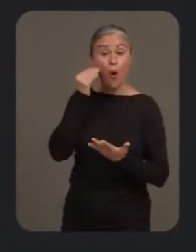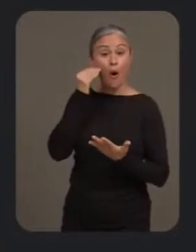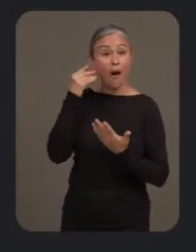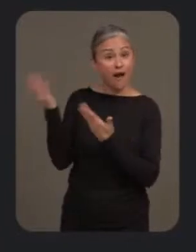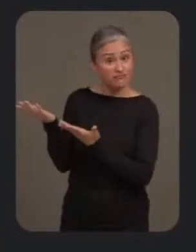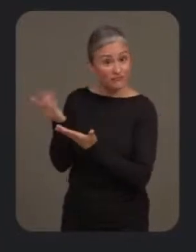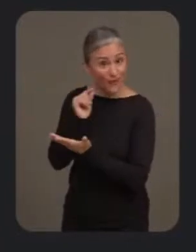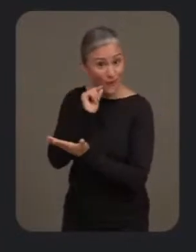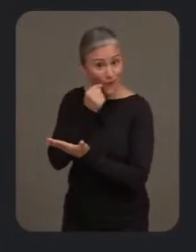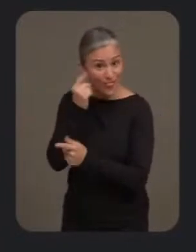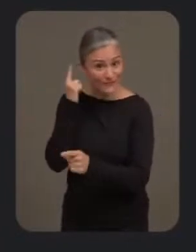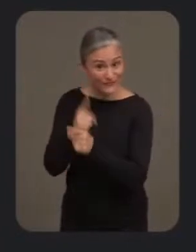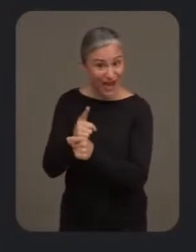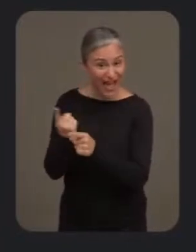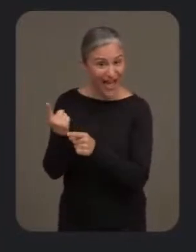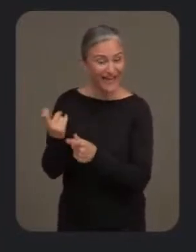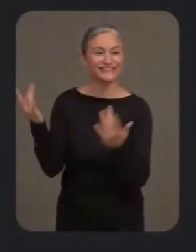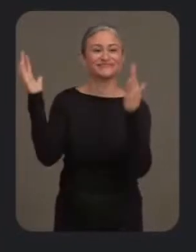huh?